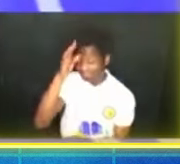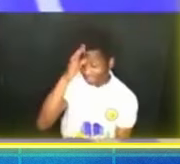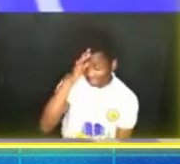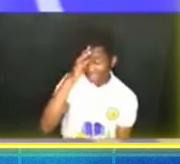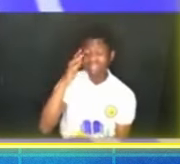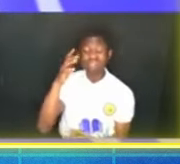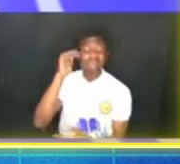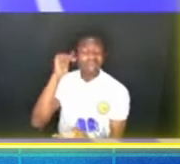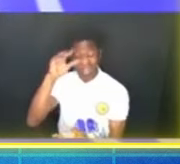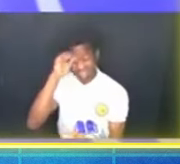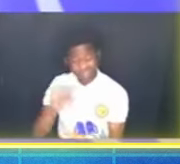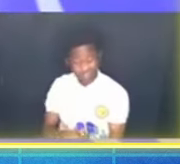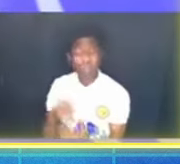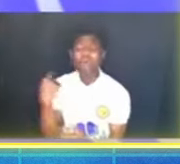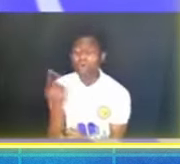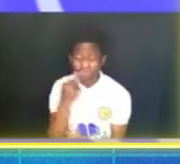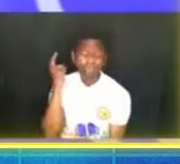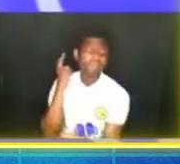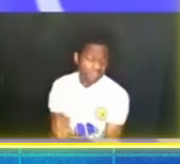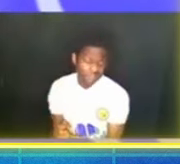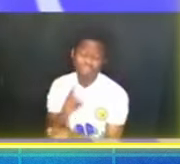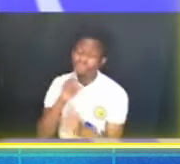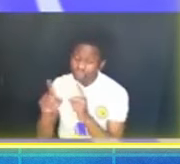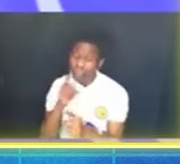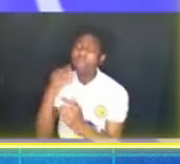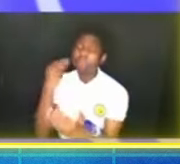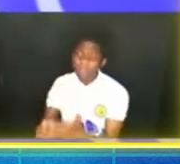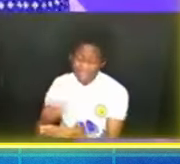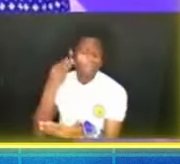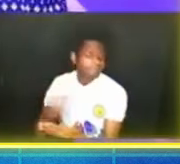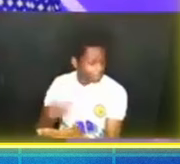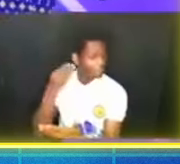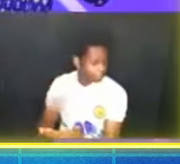about money. But you see, there are certain things that are better than gold.